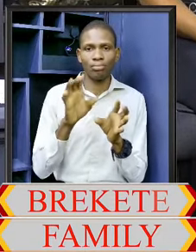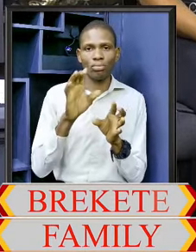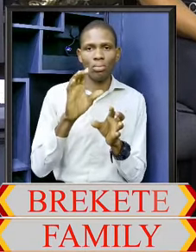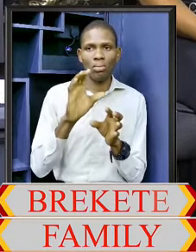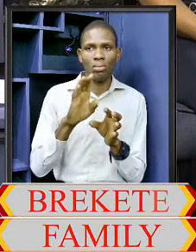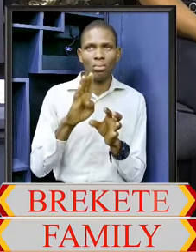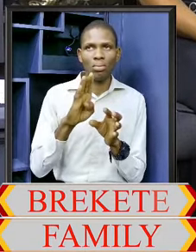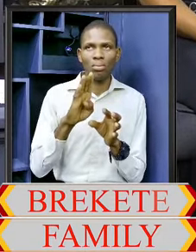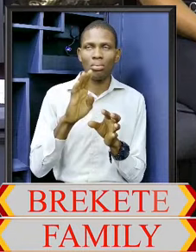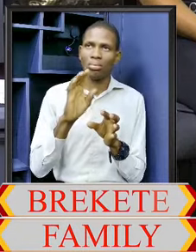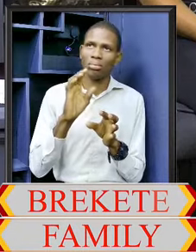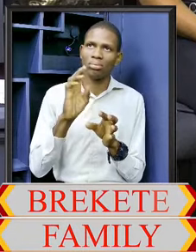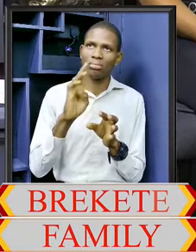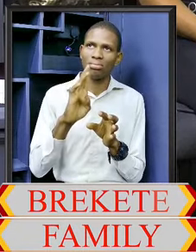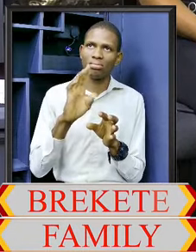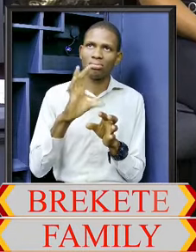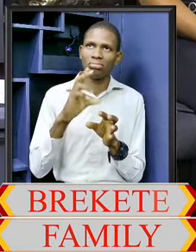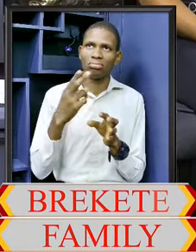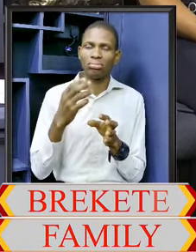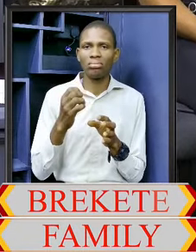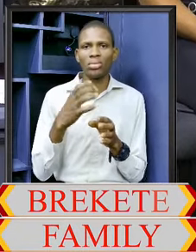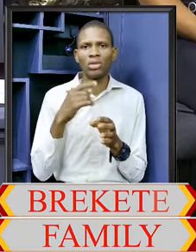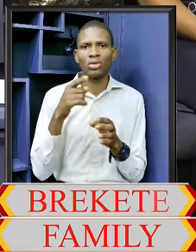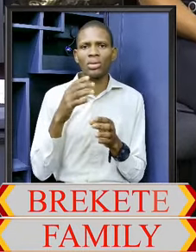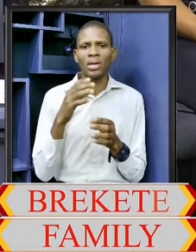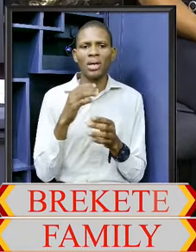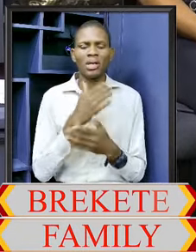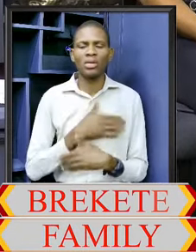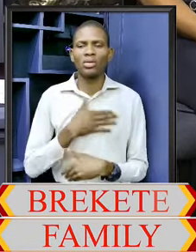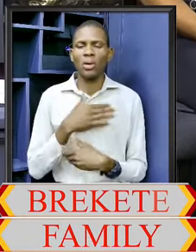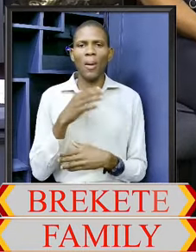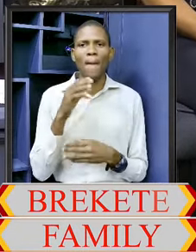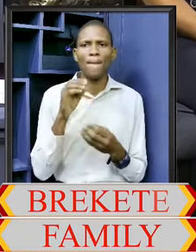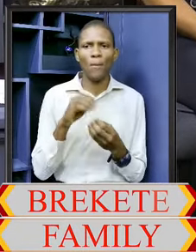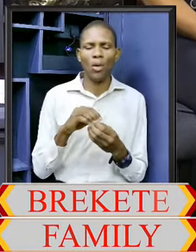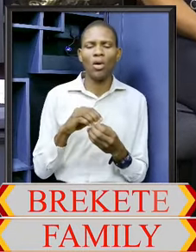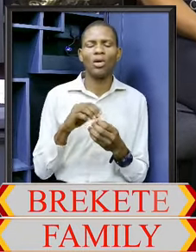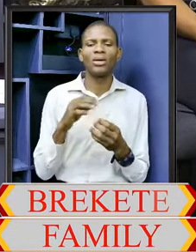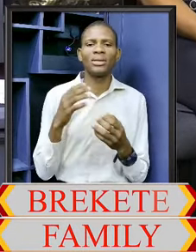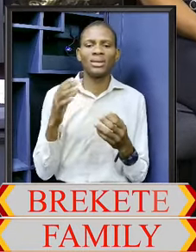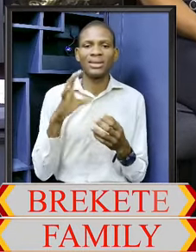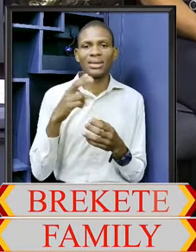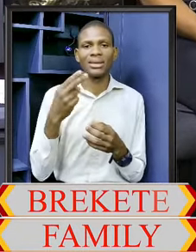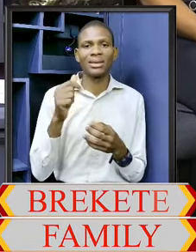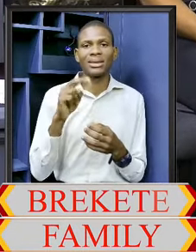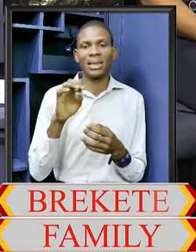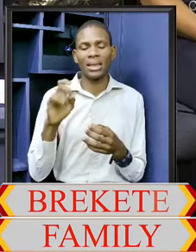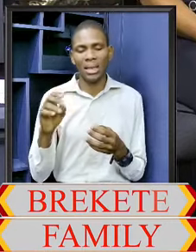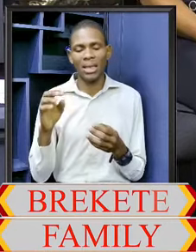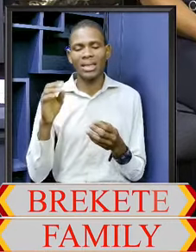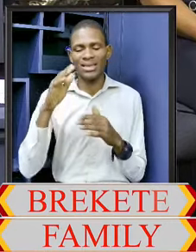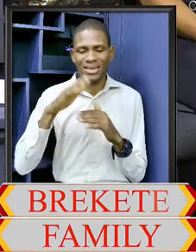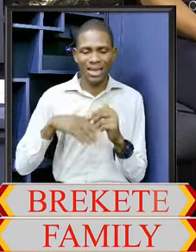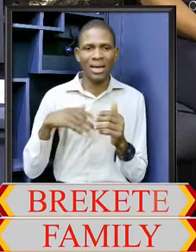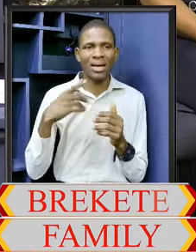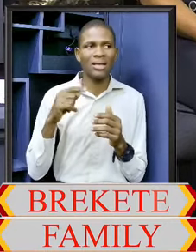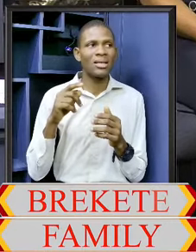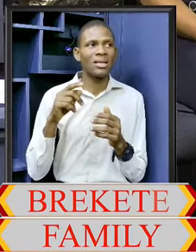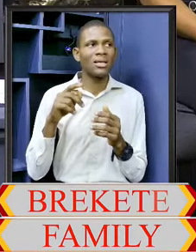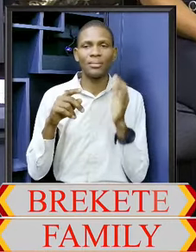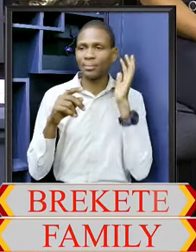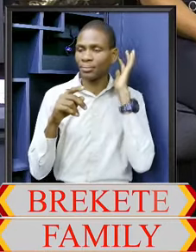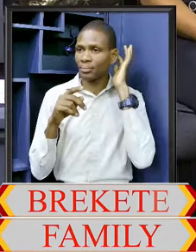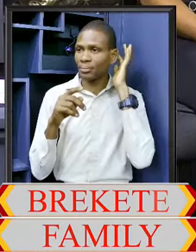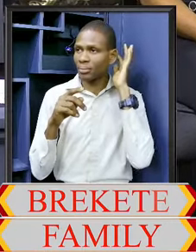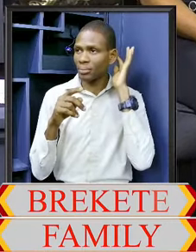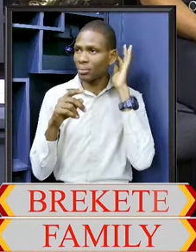higher bouquet. Waiting Mimbi say you go enjoy more channels, more entertainment, more than that plan where you currently that